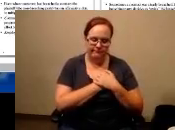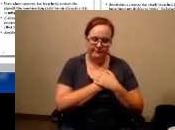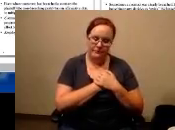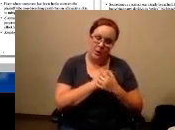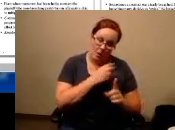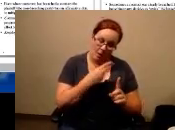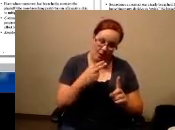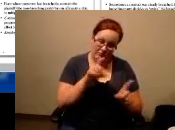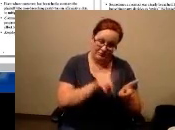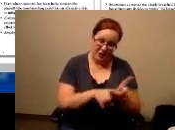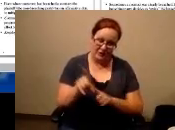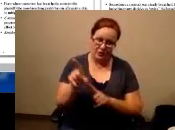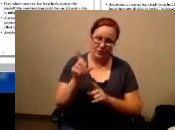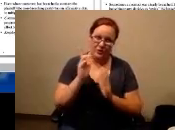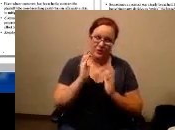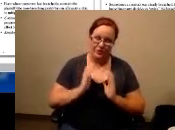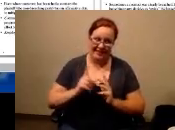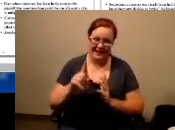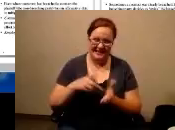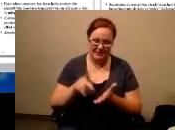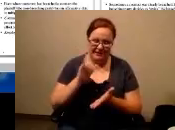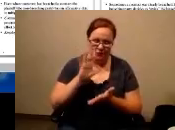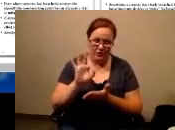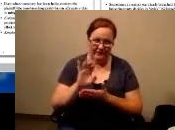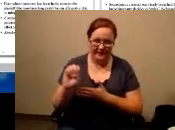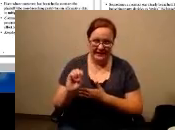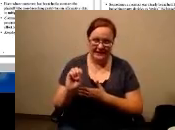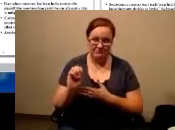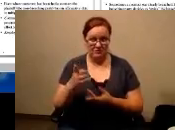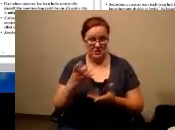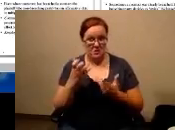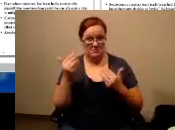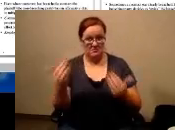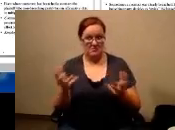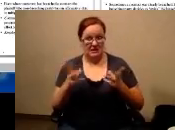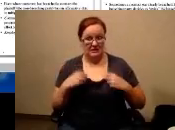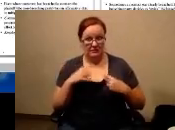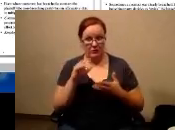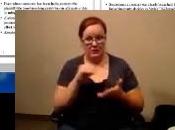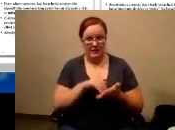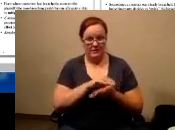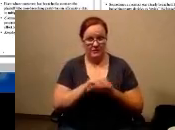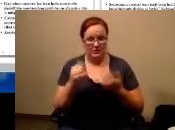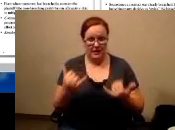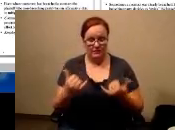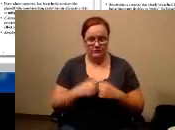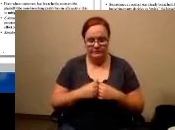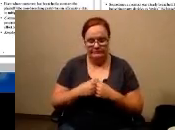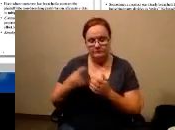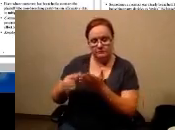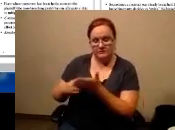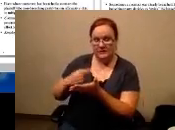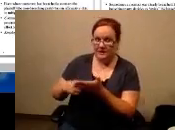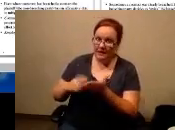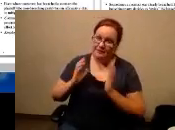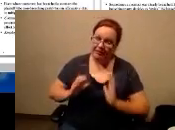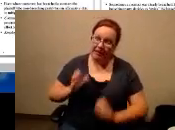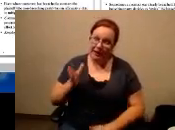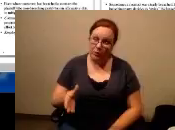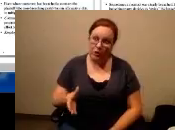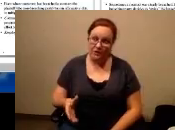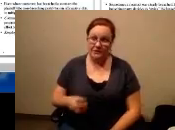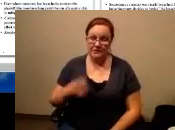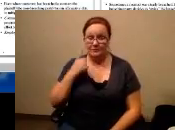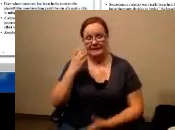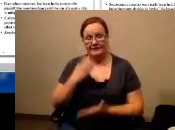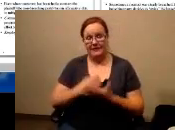by the way, your client's going to have to pay your attorney fees. Would you take $40,000 now? And sometimes my client would. Just an